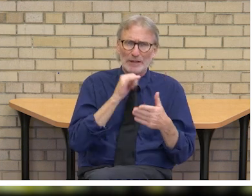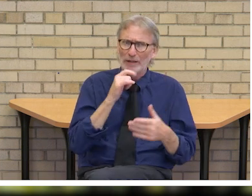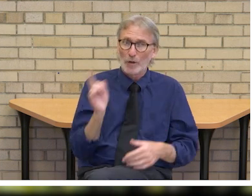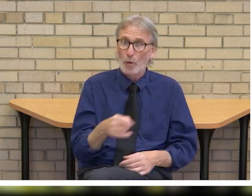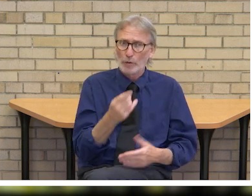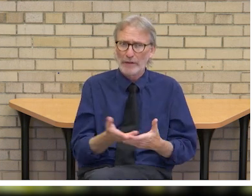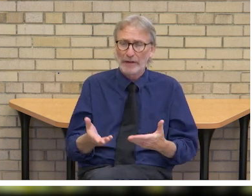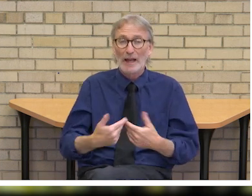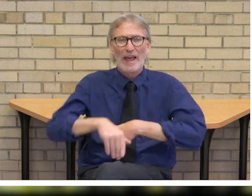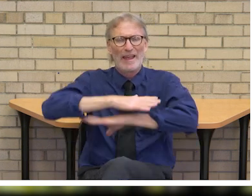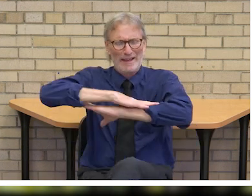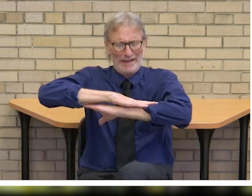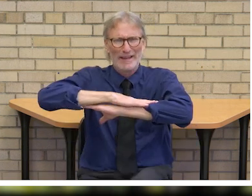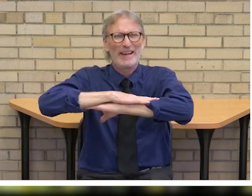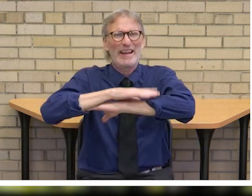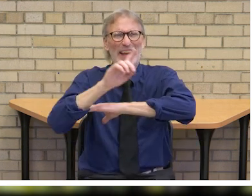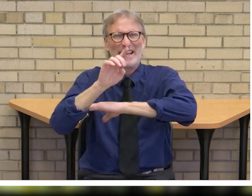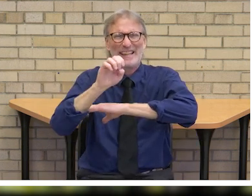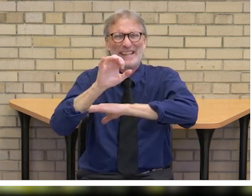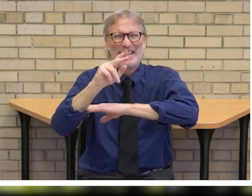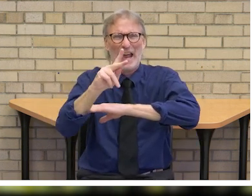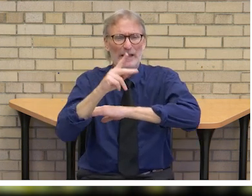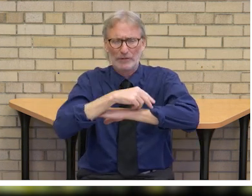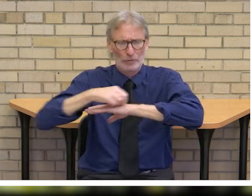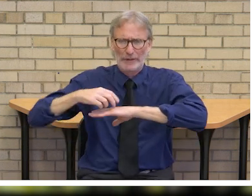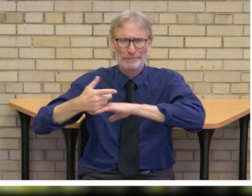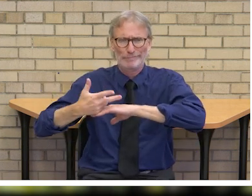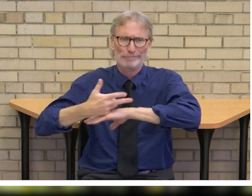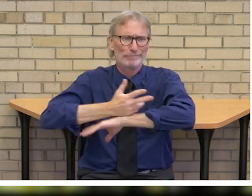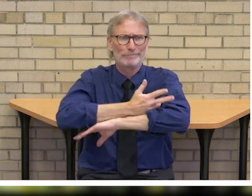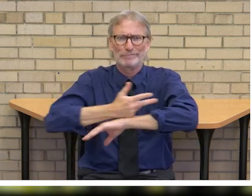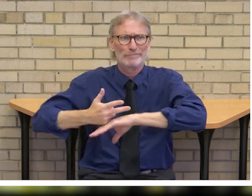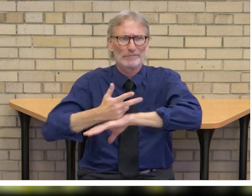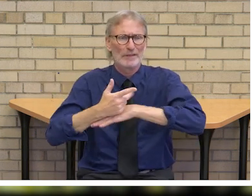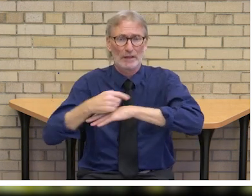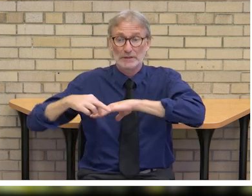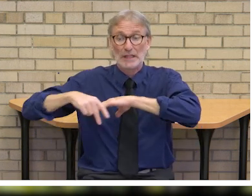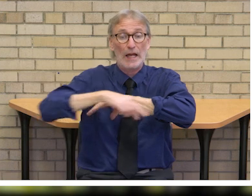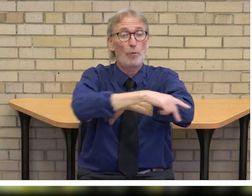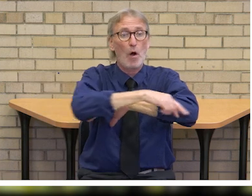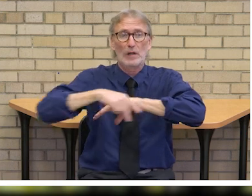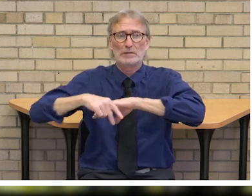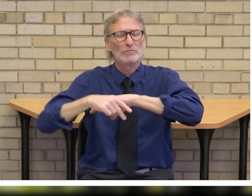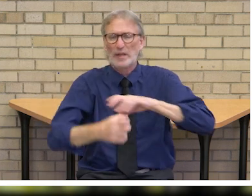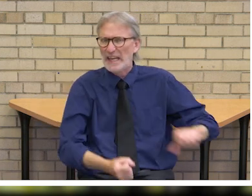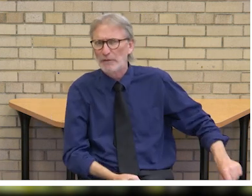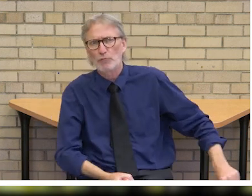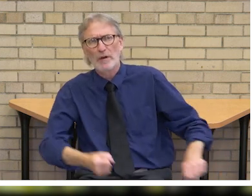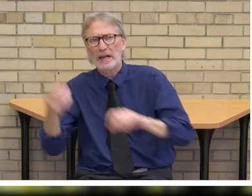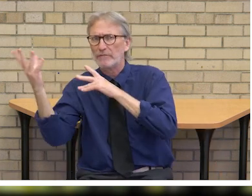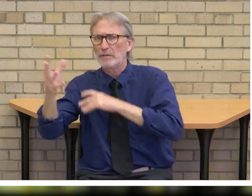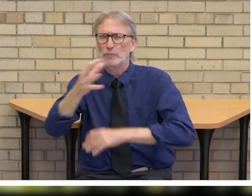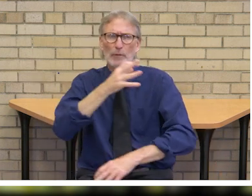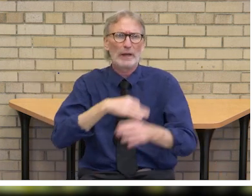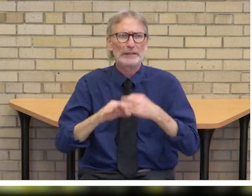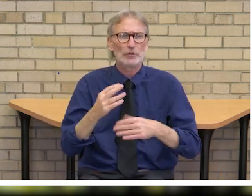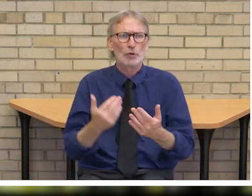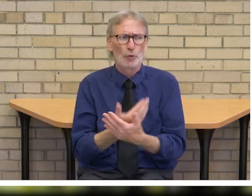The full deck, the full driving surface and sidewalks of the bridge will be completely removed, replaced.